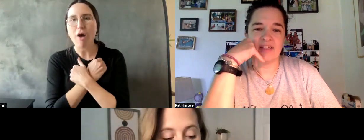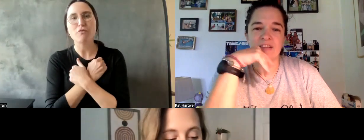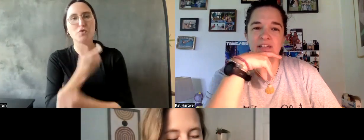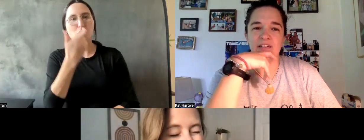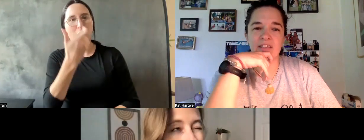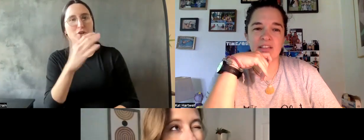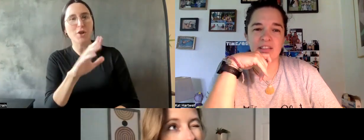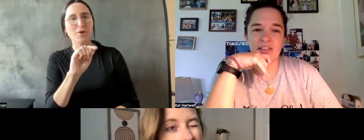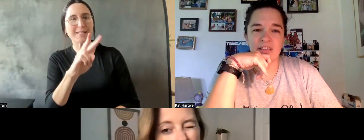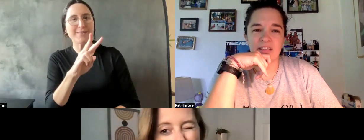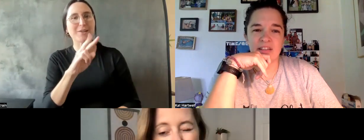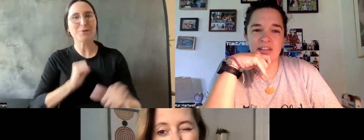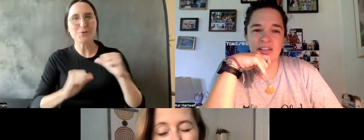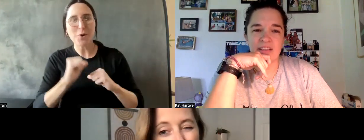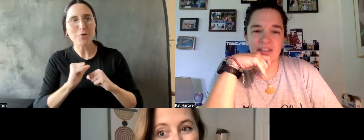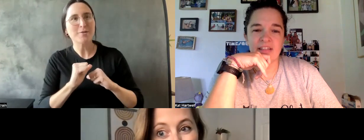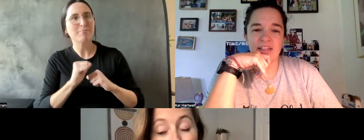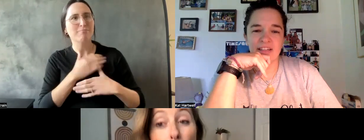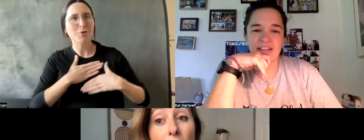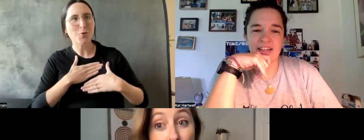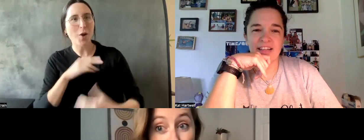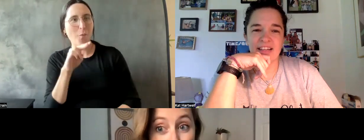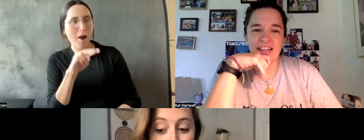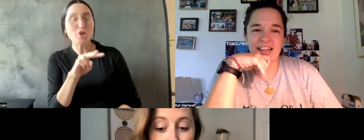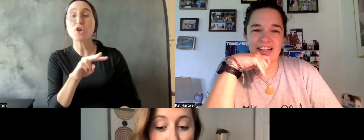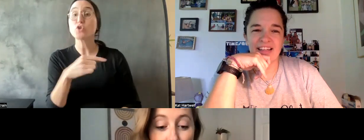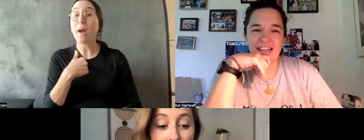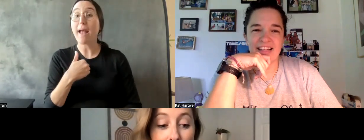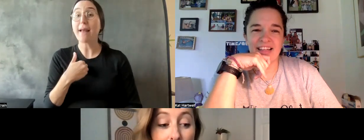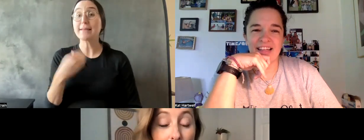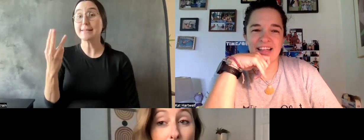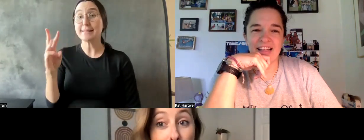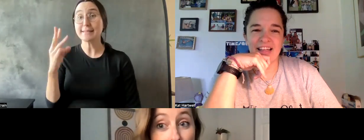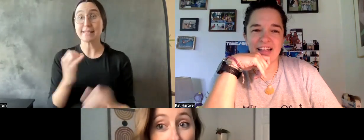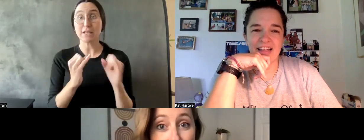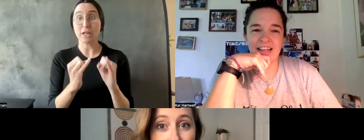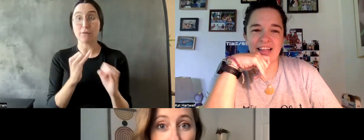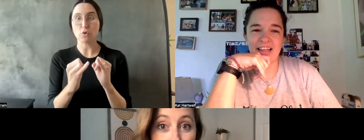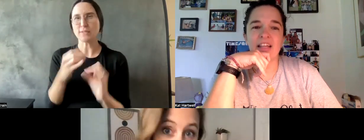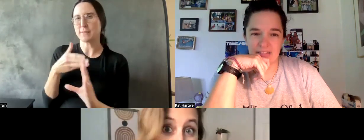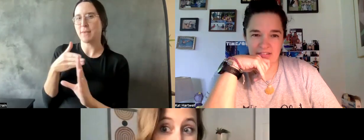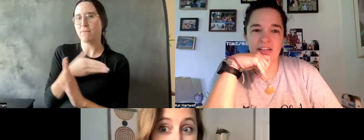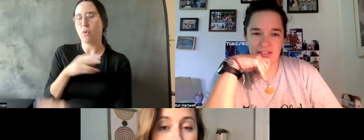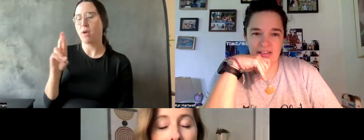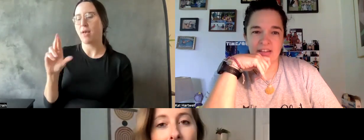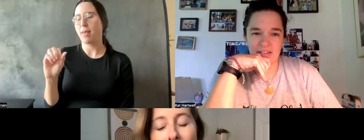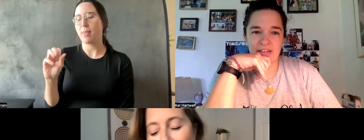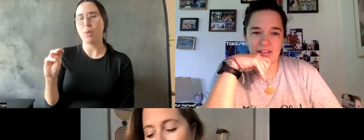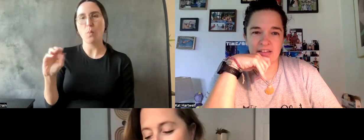got about, I guess it was like 16 interviews prior to the Romadrama event in West